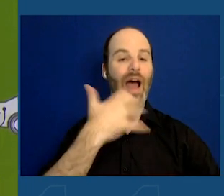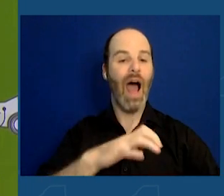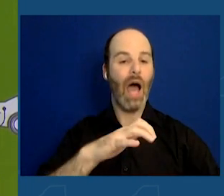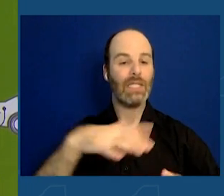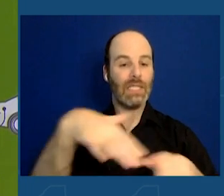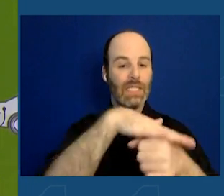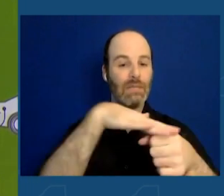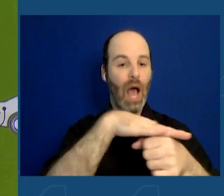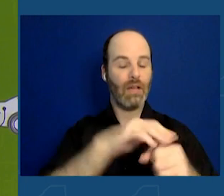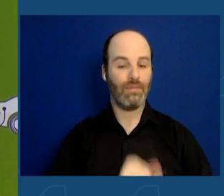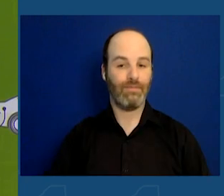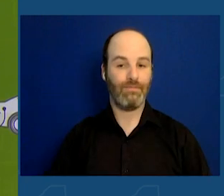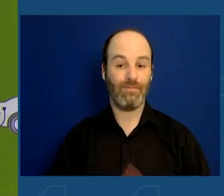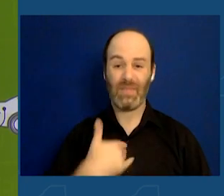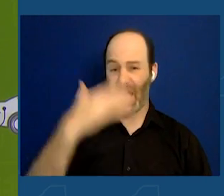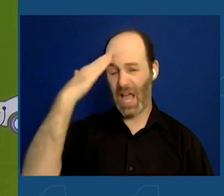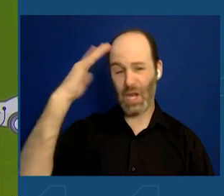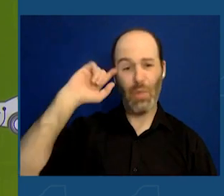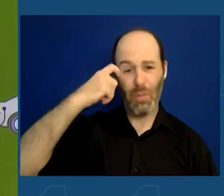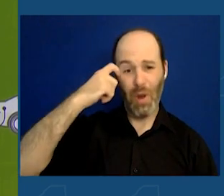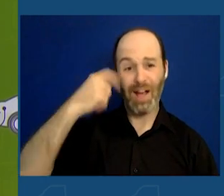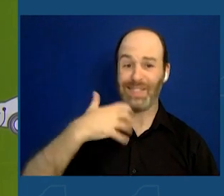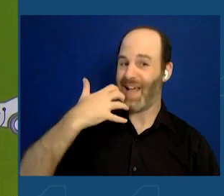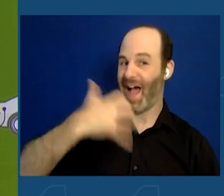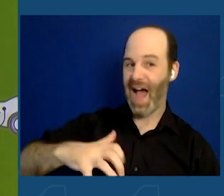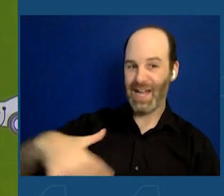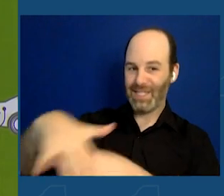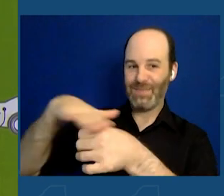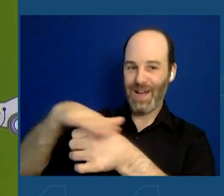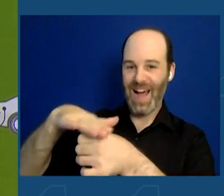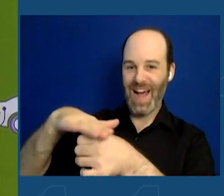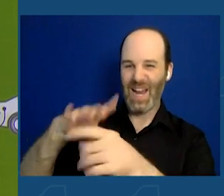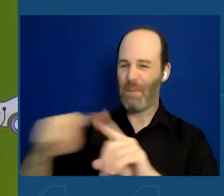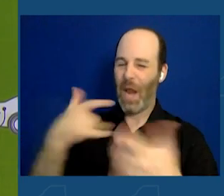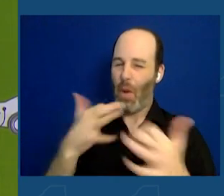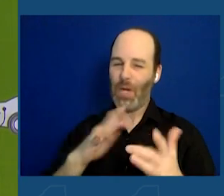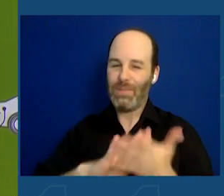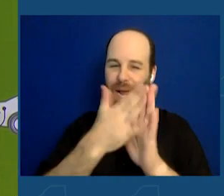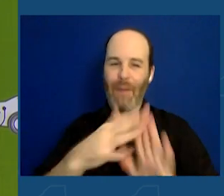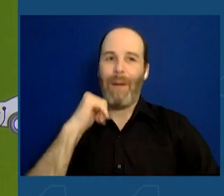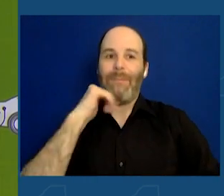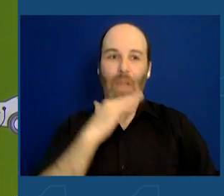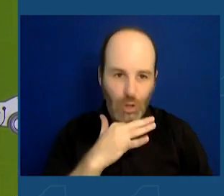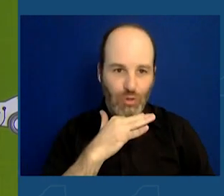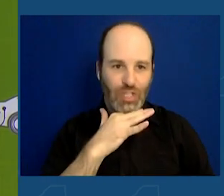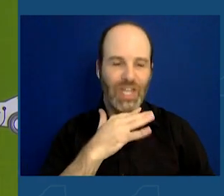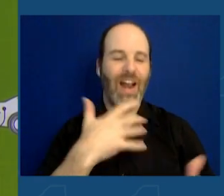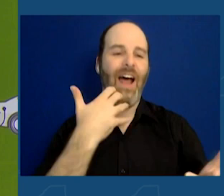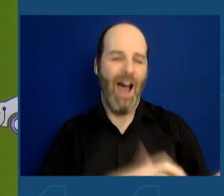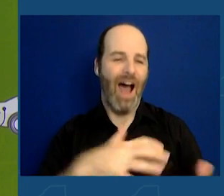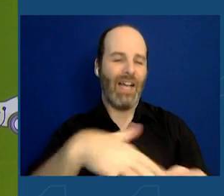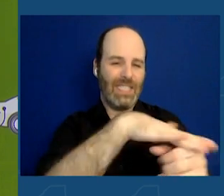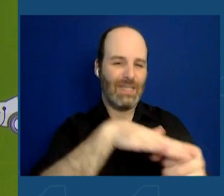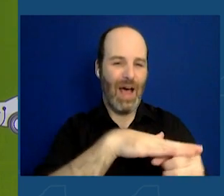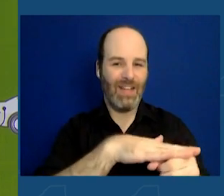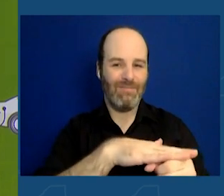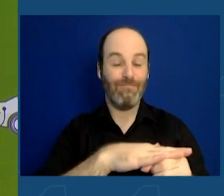Now, I know the Bronx is a hotspot, but I don't want it to be a pollution hotspot. And it is, thank you.